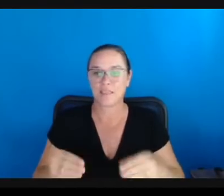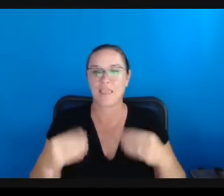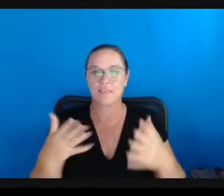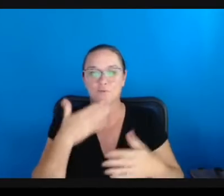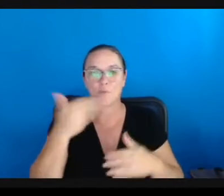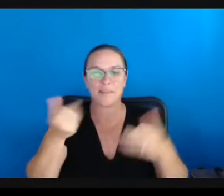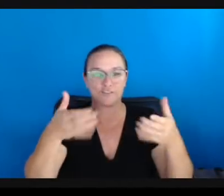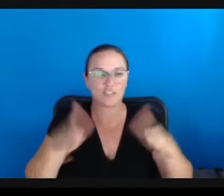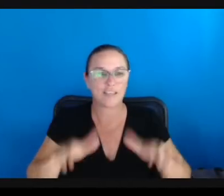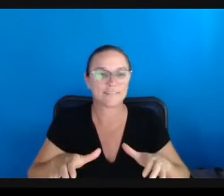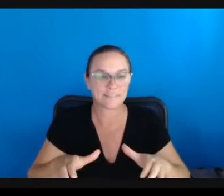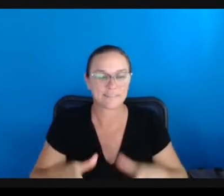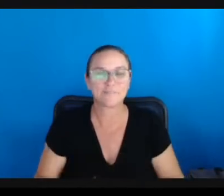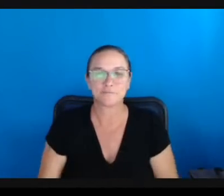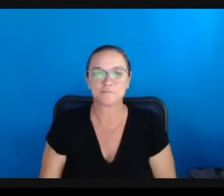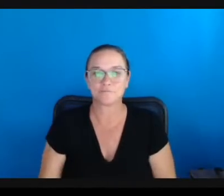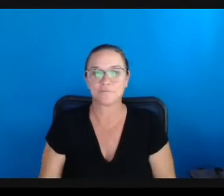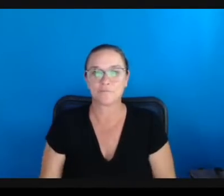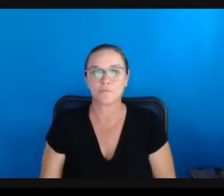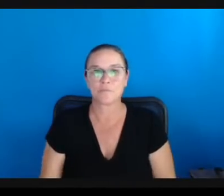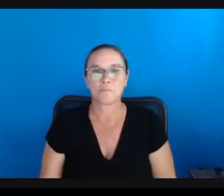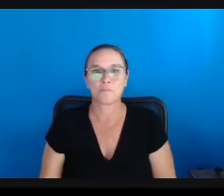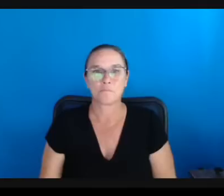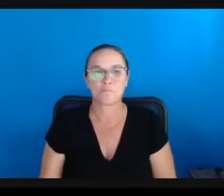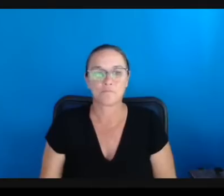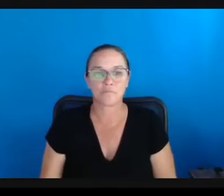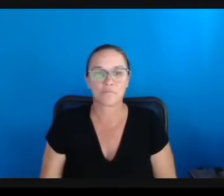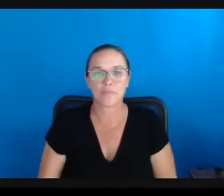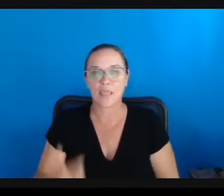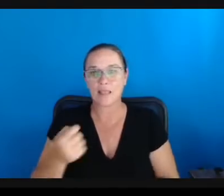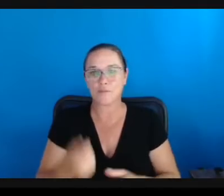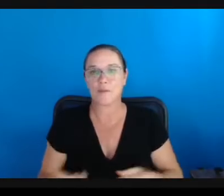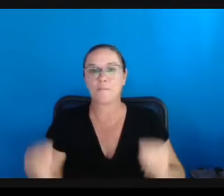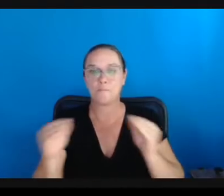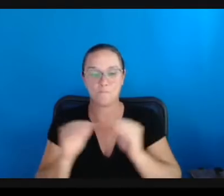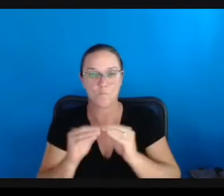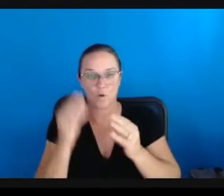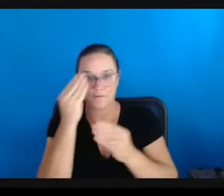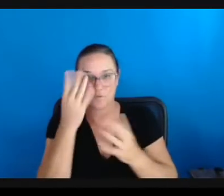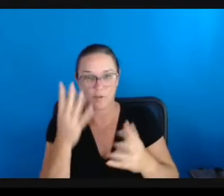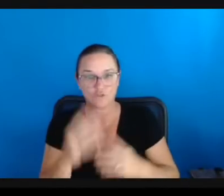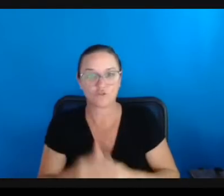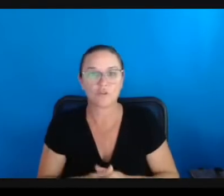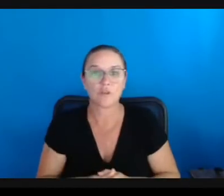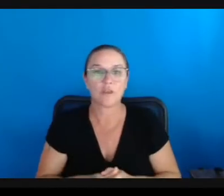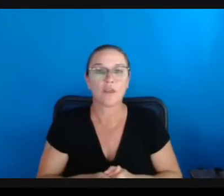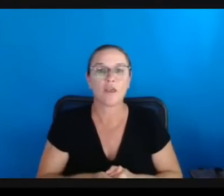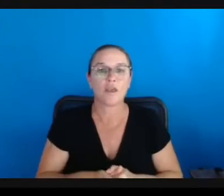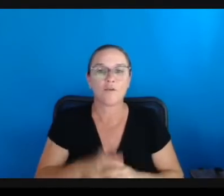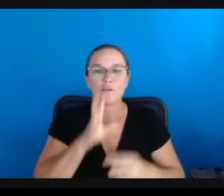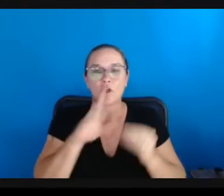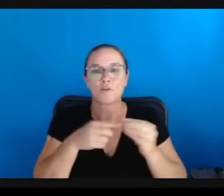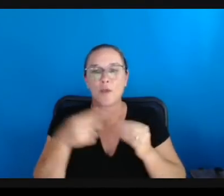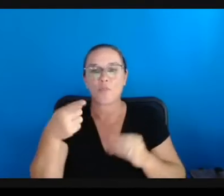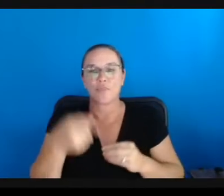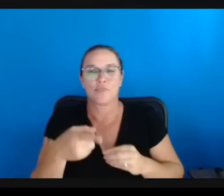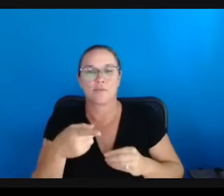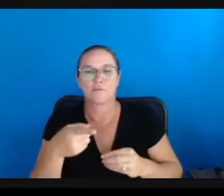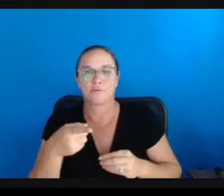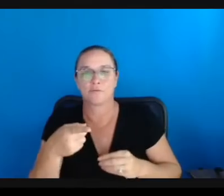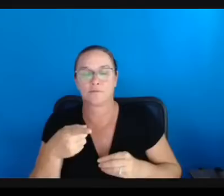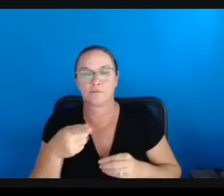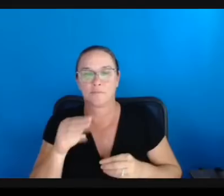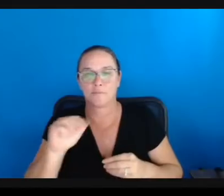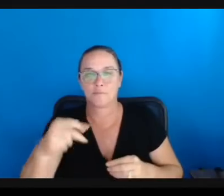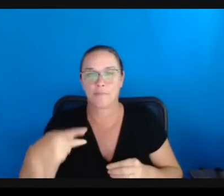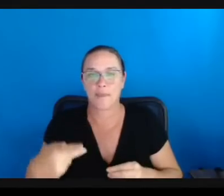there. All right, so a little bit more to move here. We mentioned this map before, but through episode 18, we